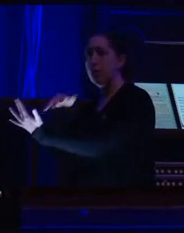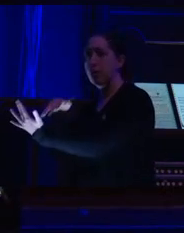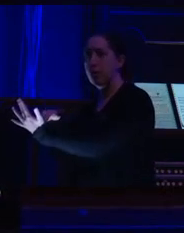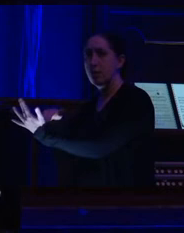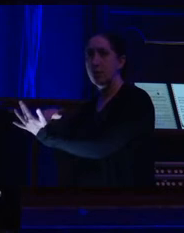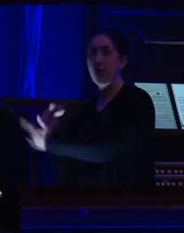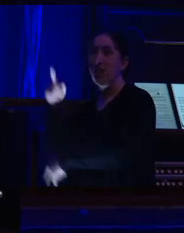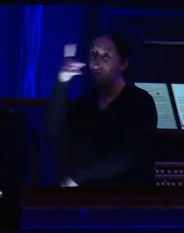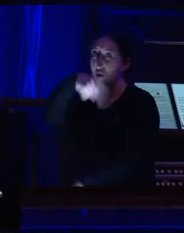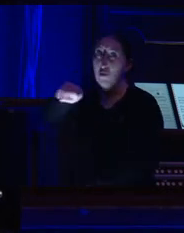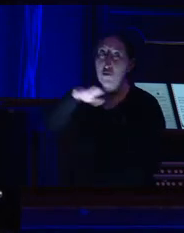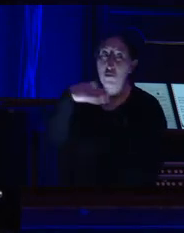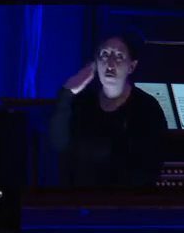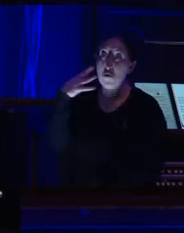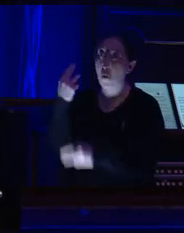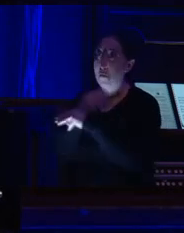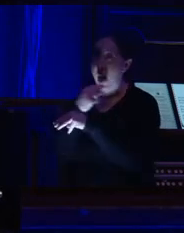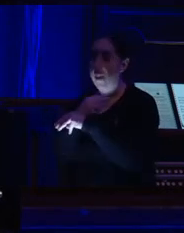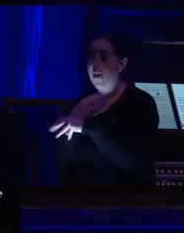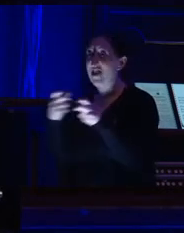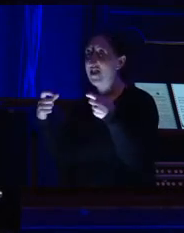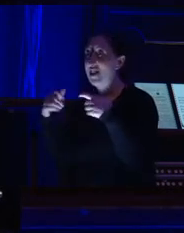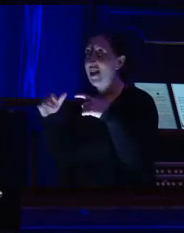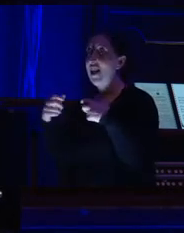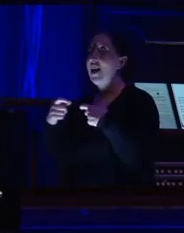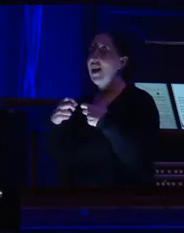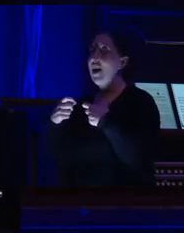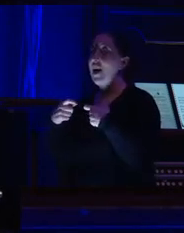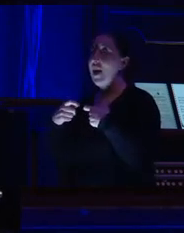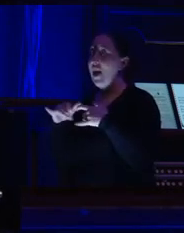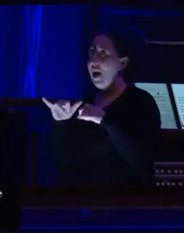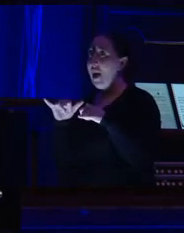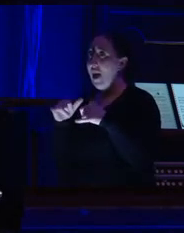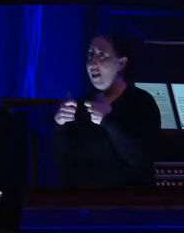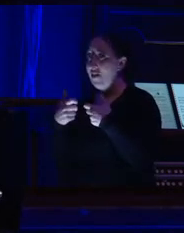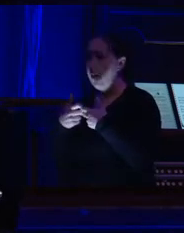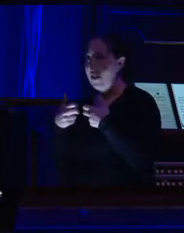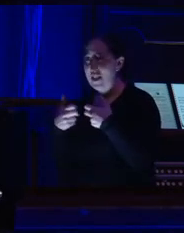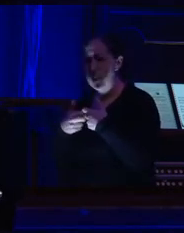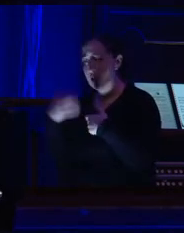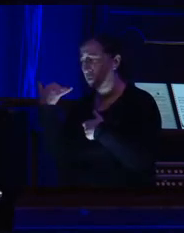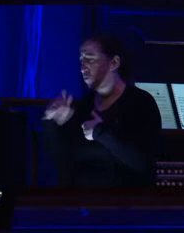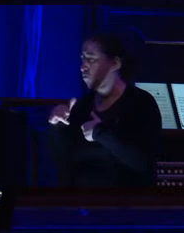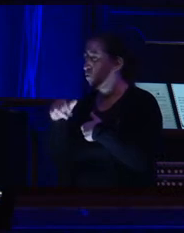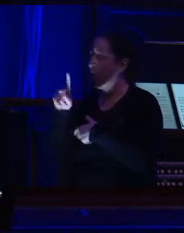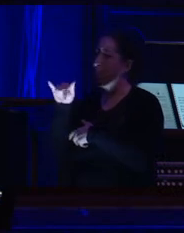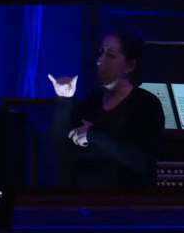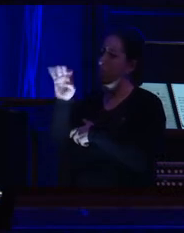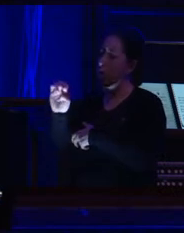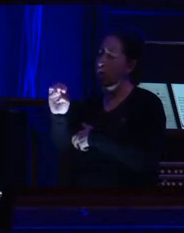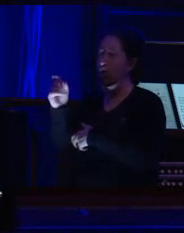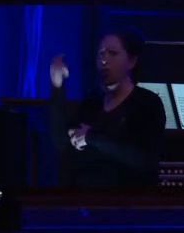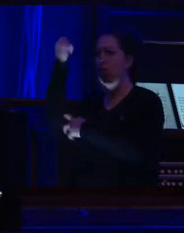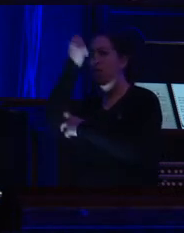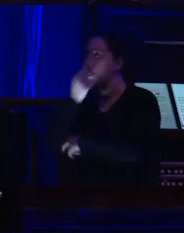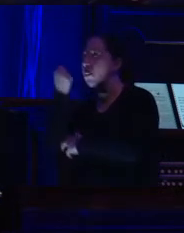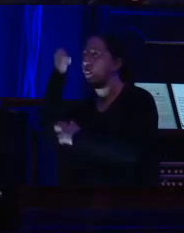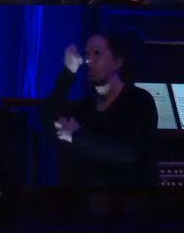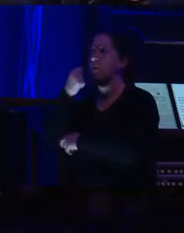you who know mathematics and physics, considered a mecca for pure mathematics and theoretical physics.